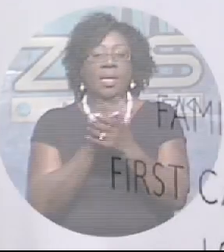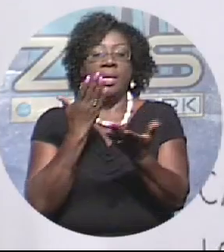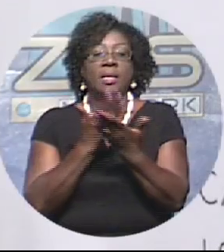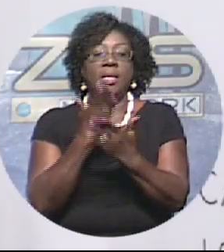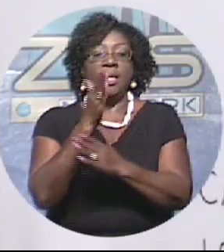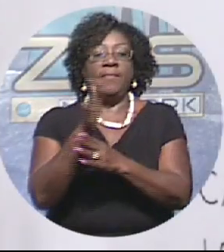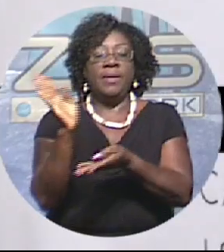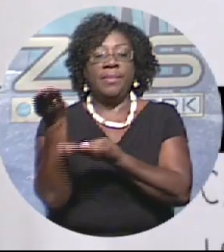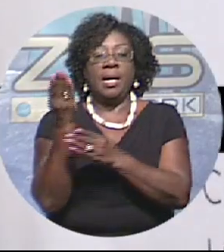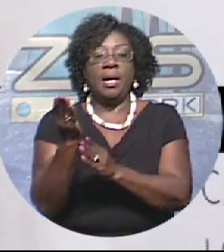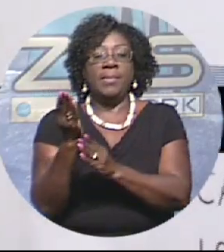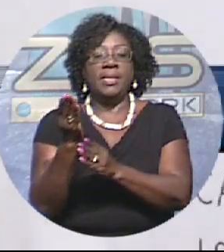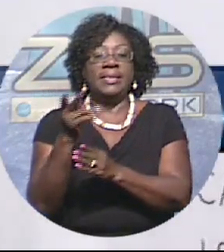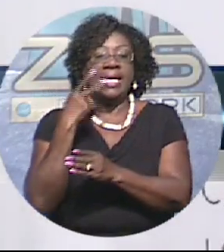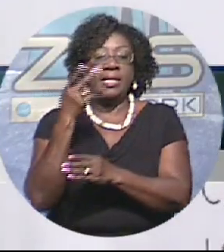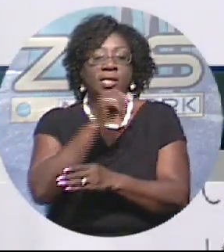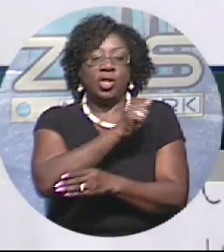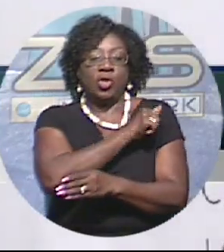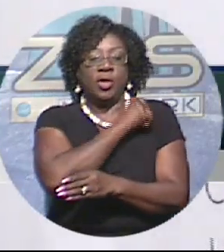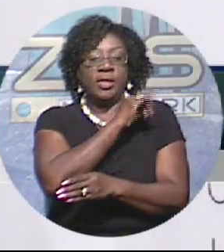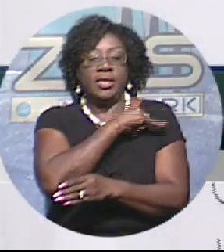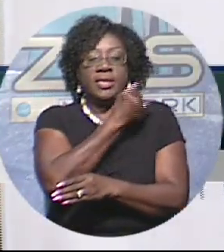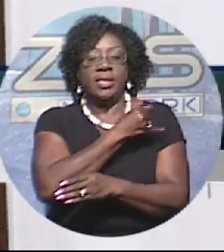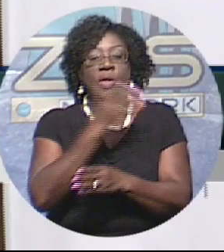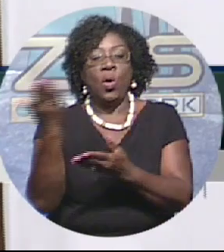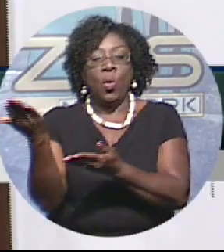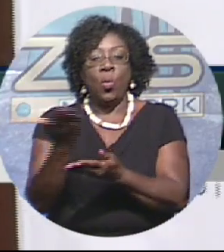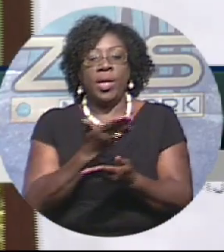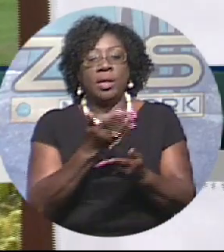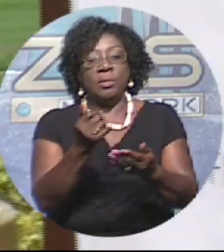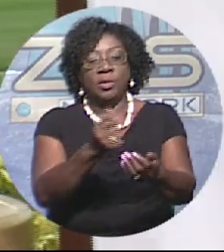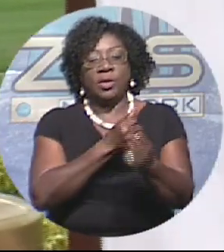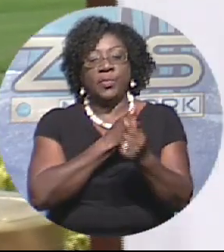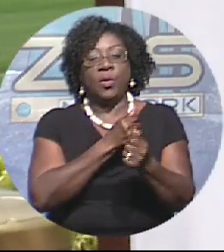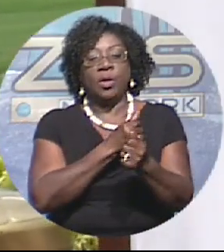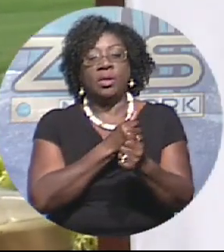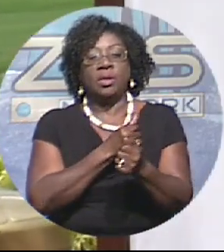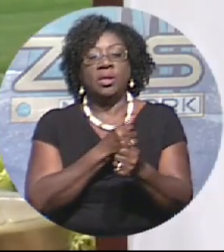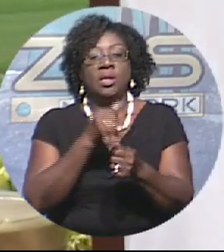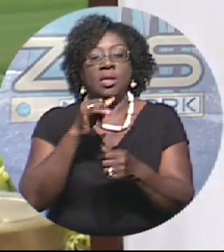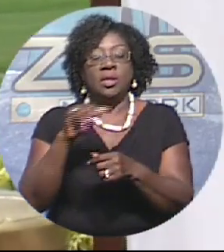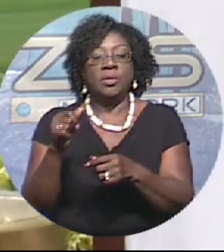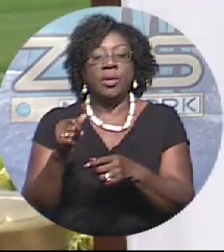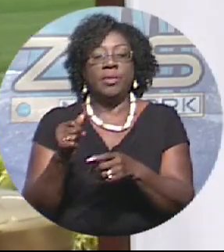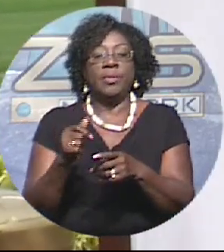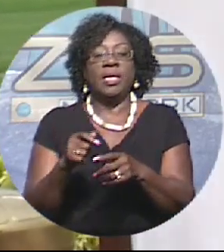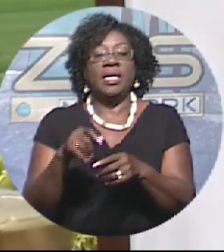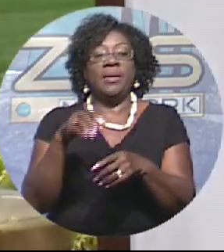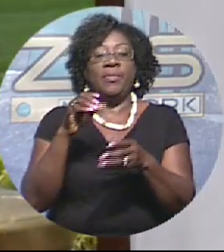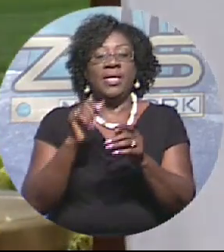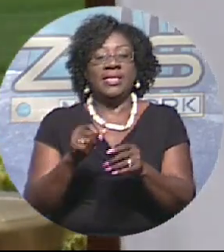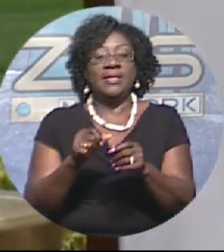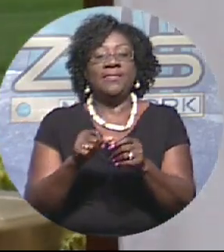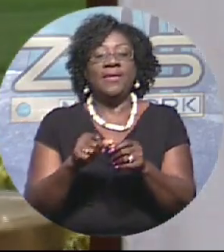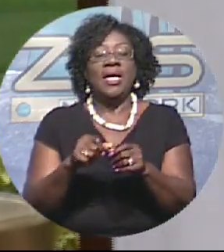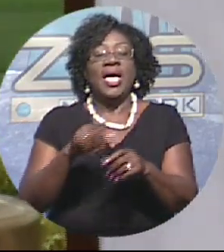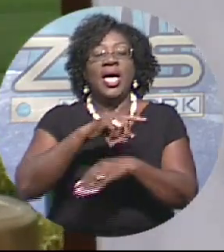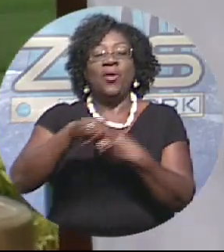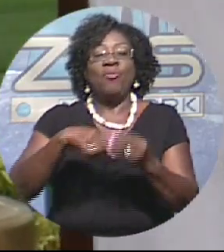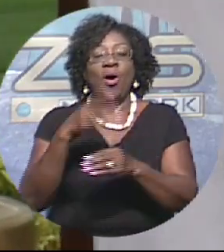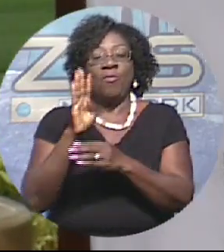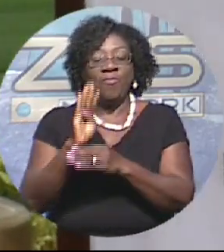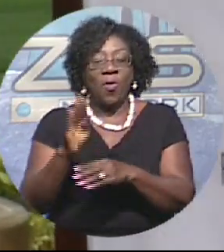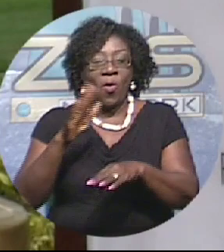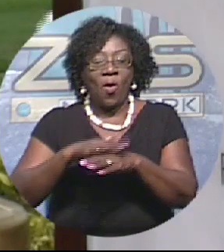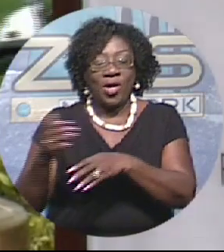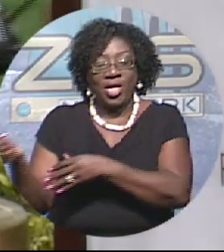Good evening, Bahamas. I'm Kelsey Johnson. Welcome to Sports Friday. Devon Robinson shot an impressive 68 today in round four, the